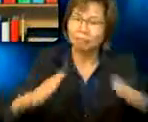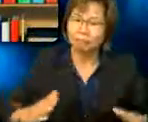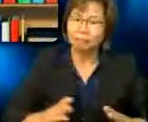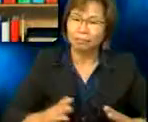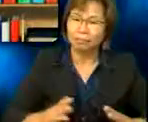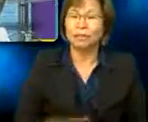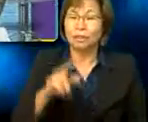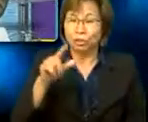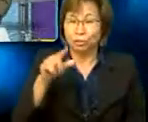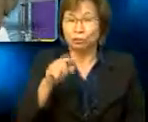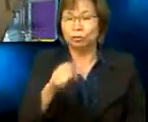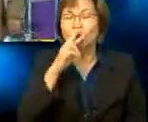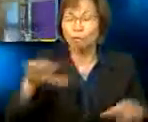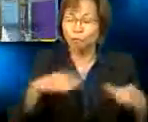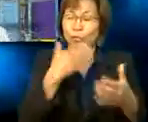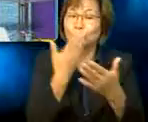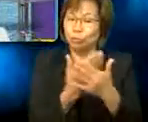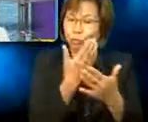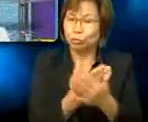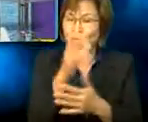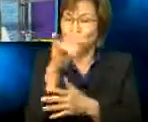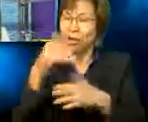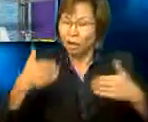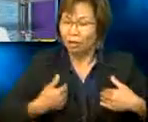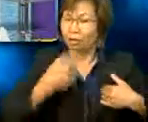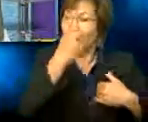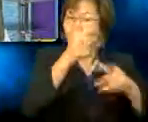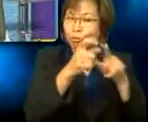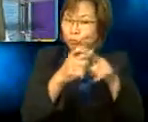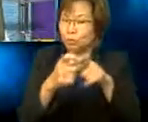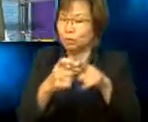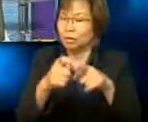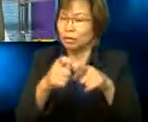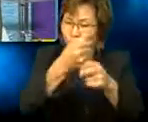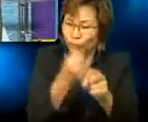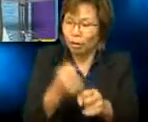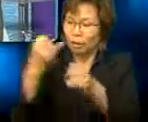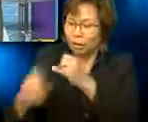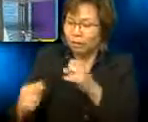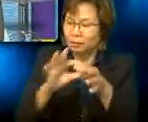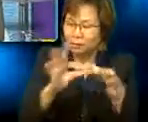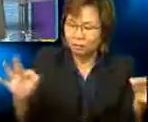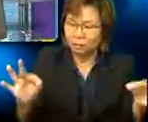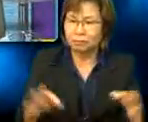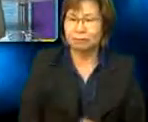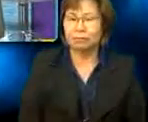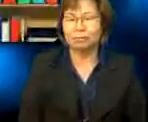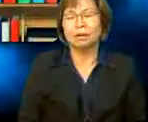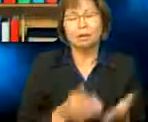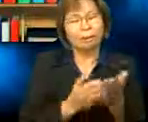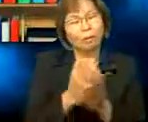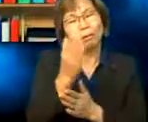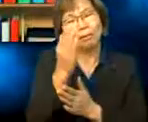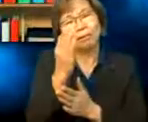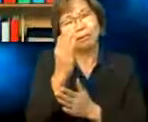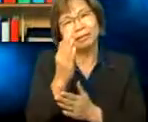house. You are doing great, Siti. Now you only have 2 words left to make the last sentence.